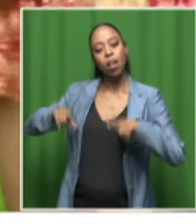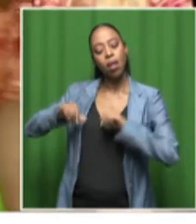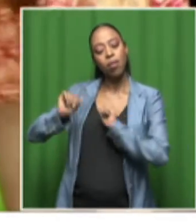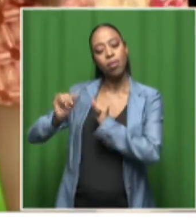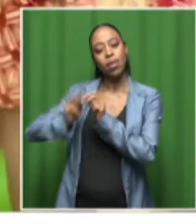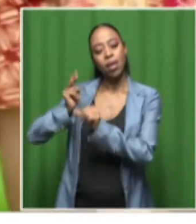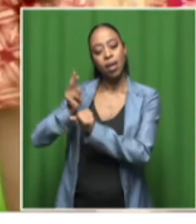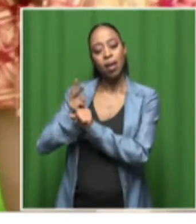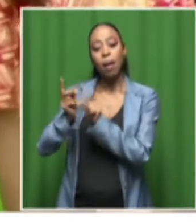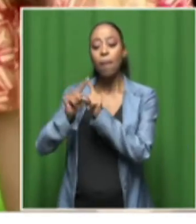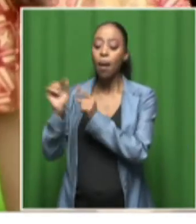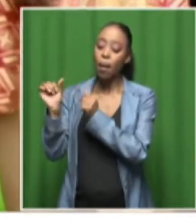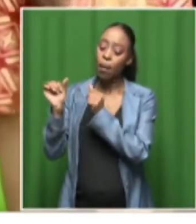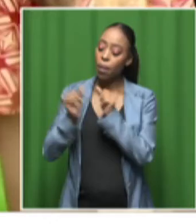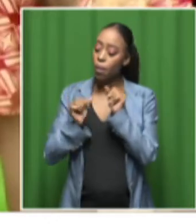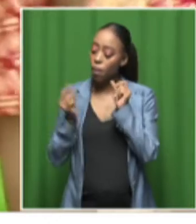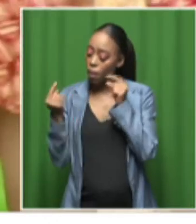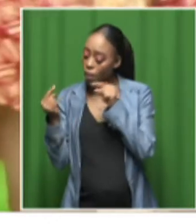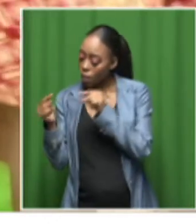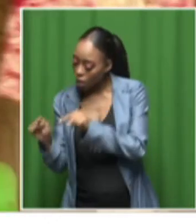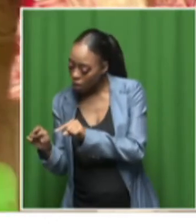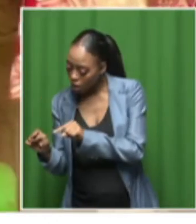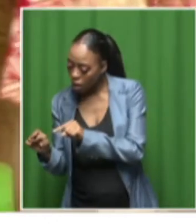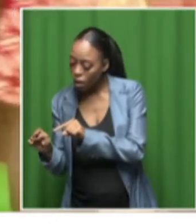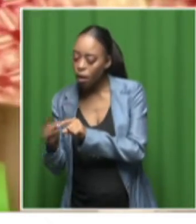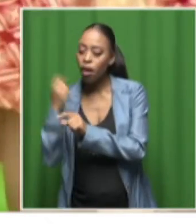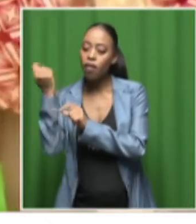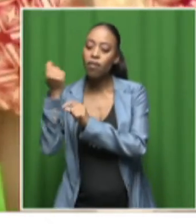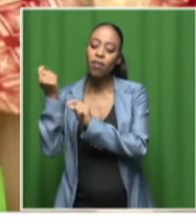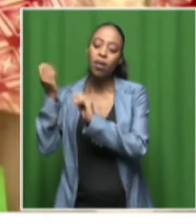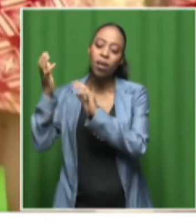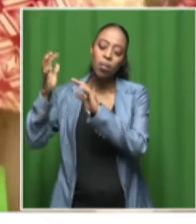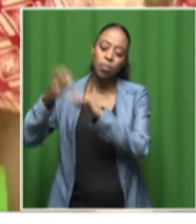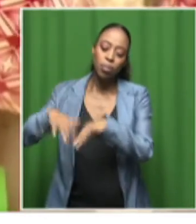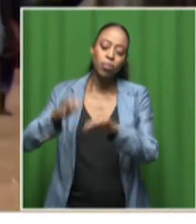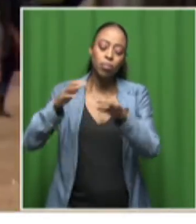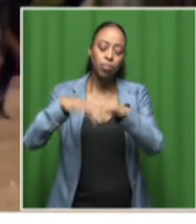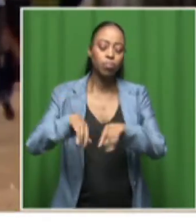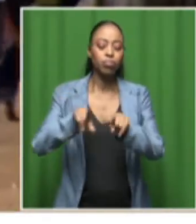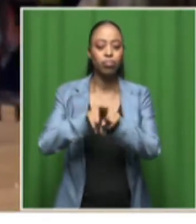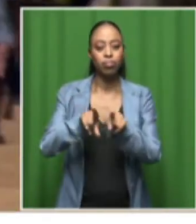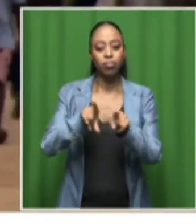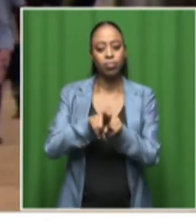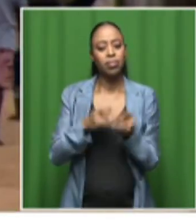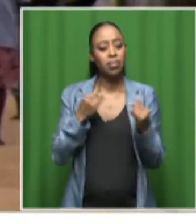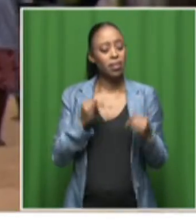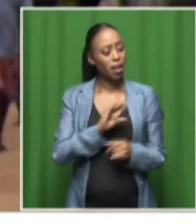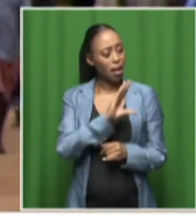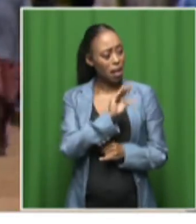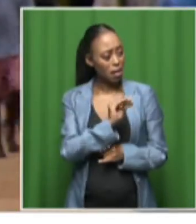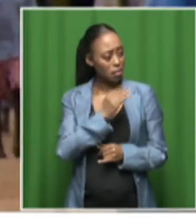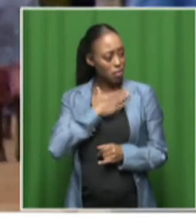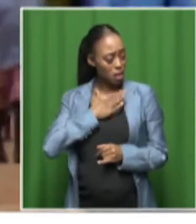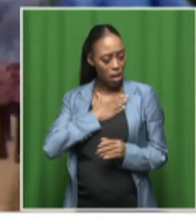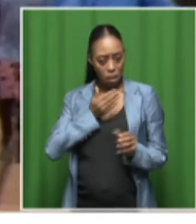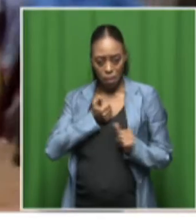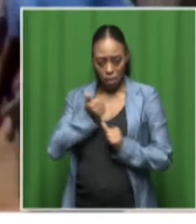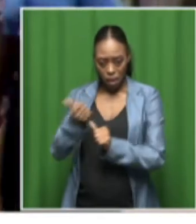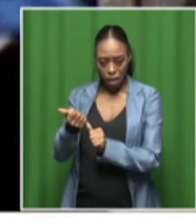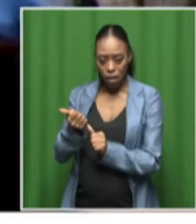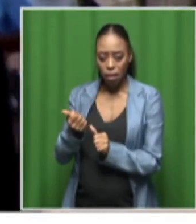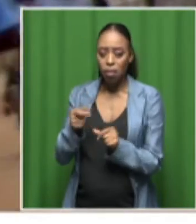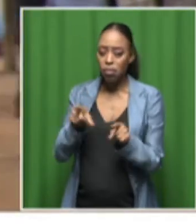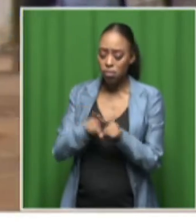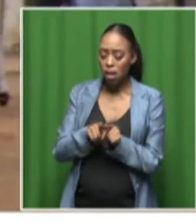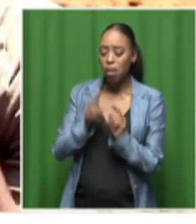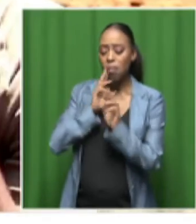But as they return, other villages fall to the same fate. When asked if they would like to go back, they all have the